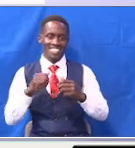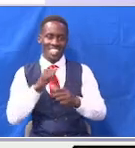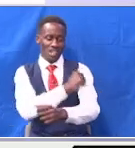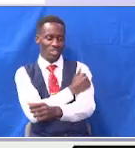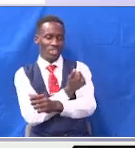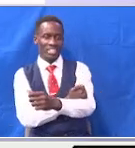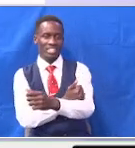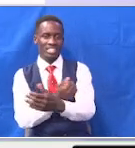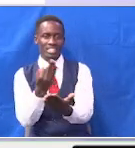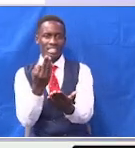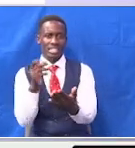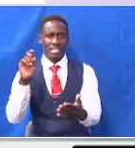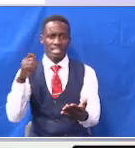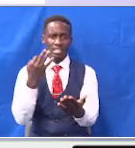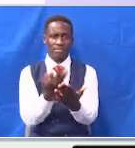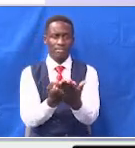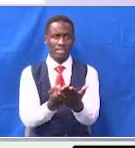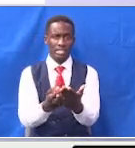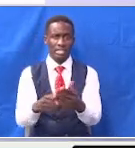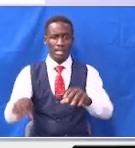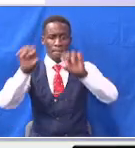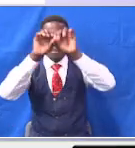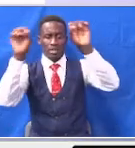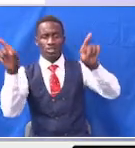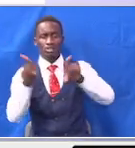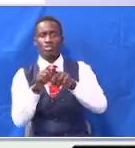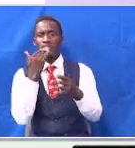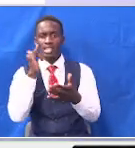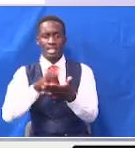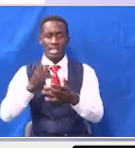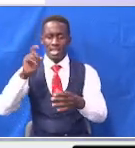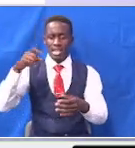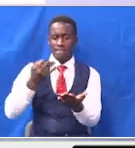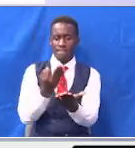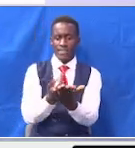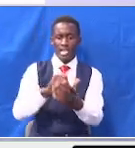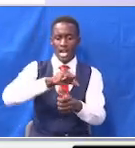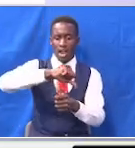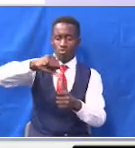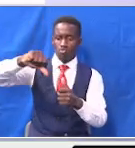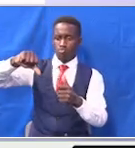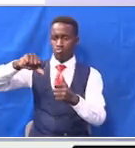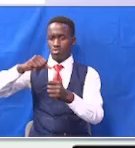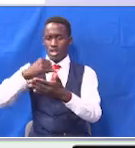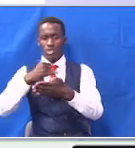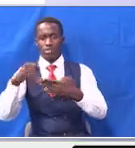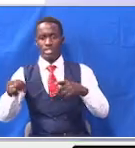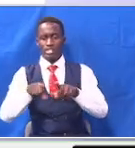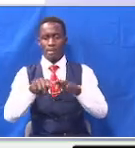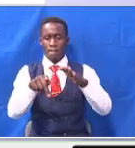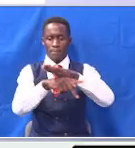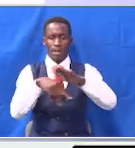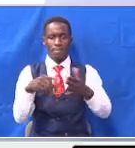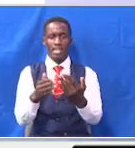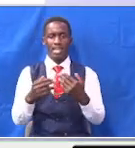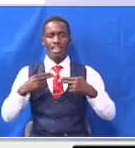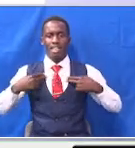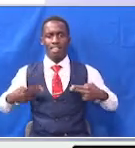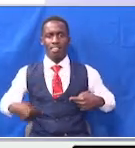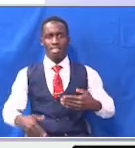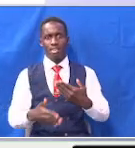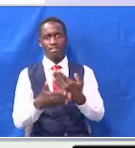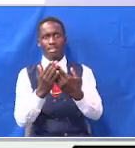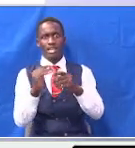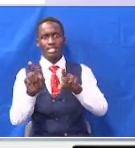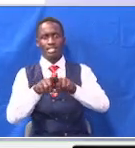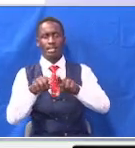and the head of state mentioned them very clearly. A stream of funding around insurance, primary health care, and a third stream of funding on critical